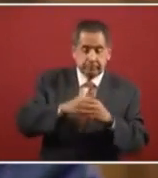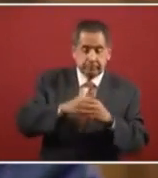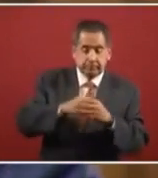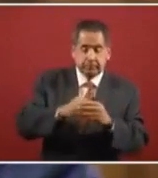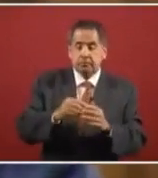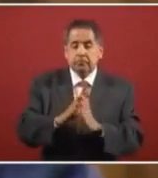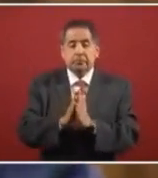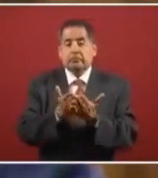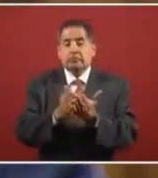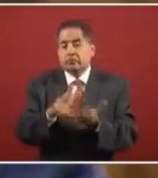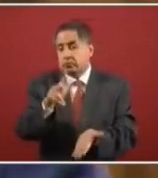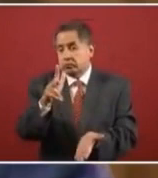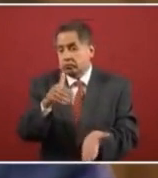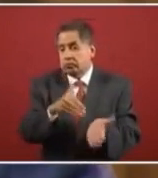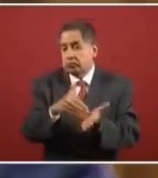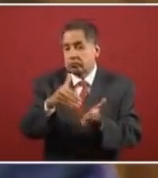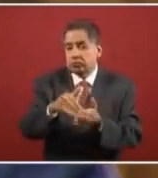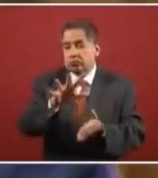eight million